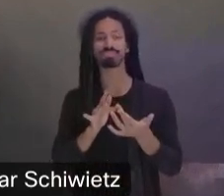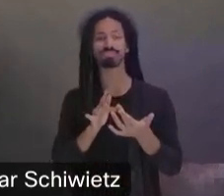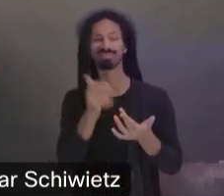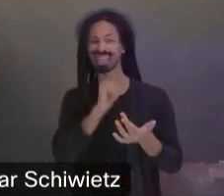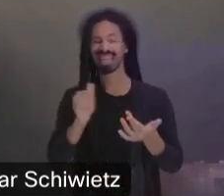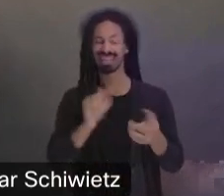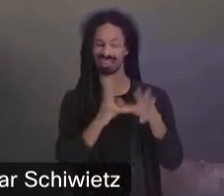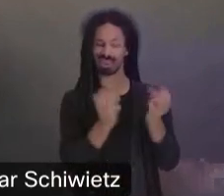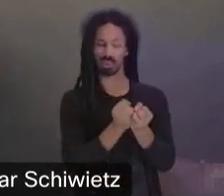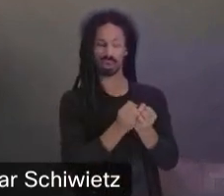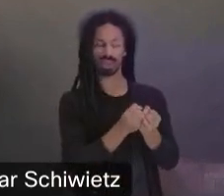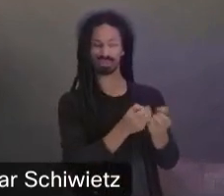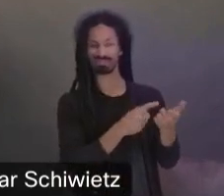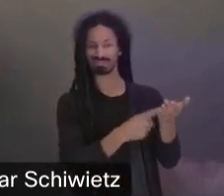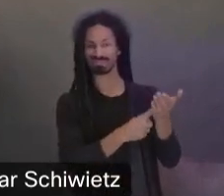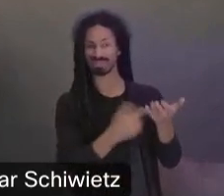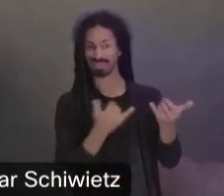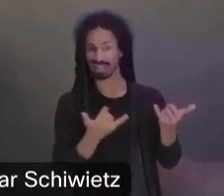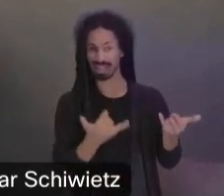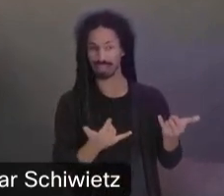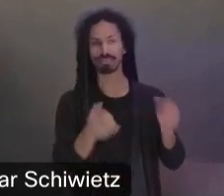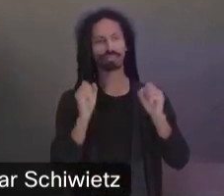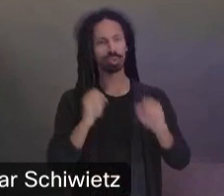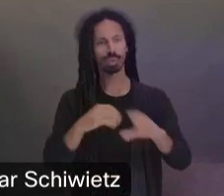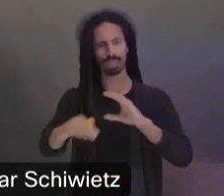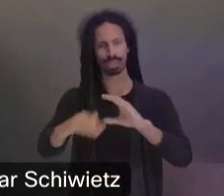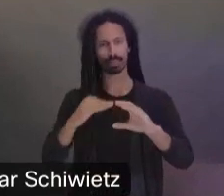today, please feel free to email me at